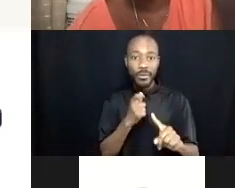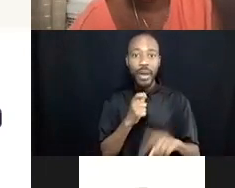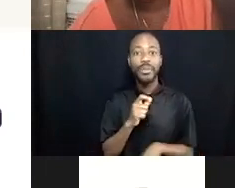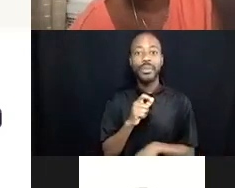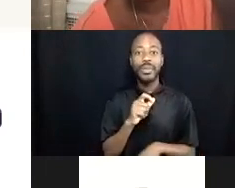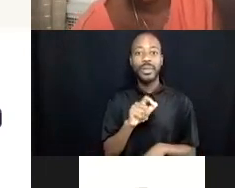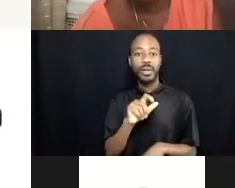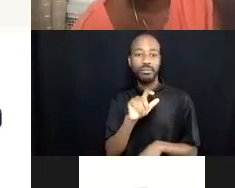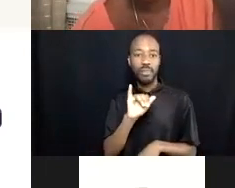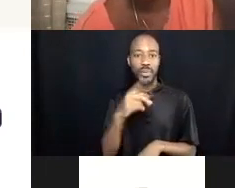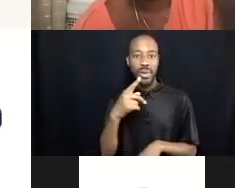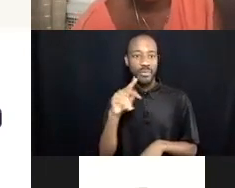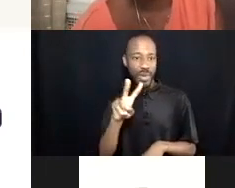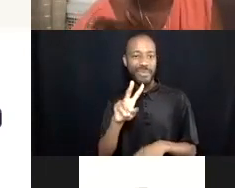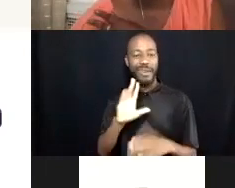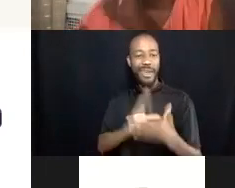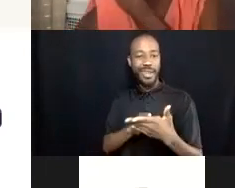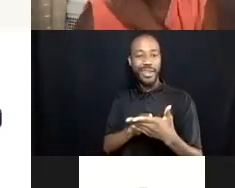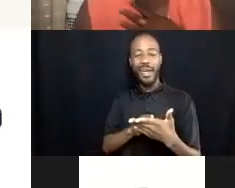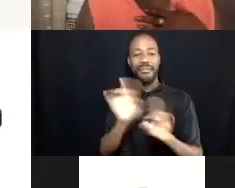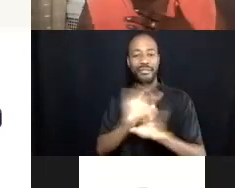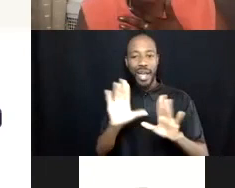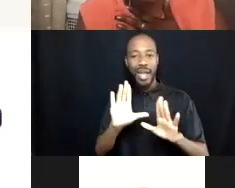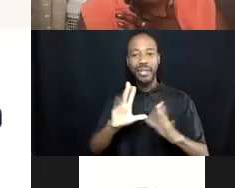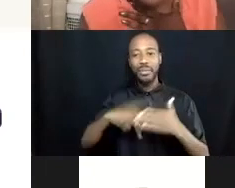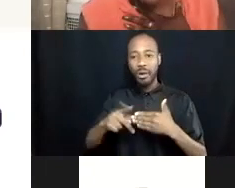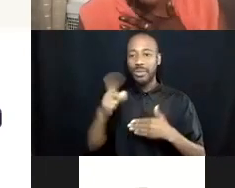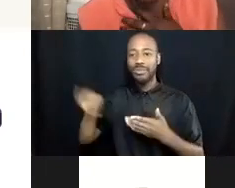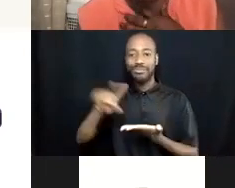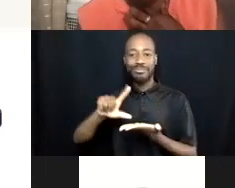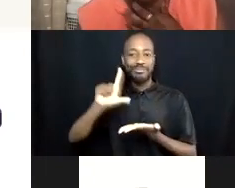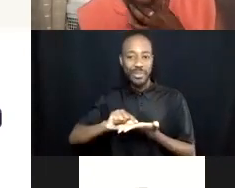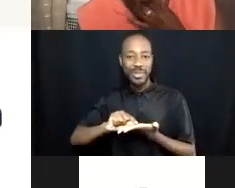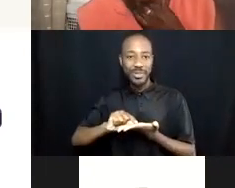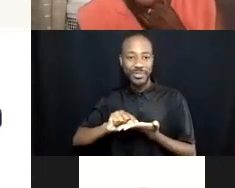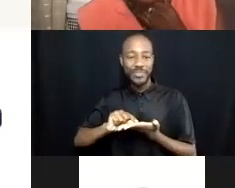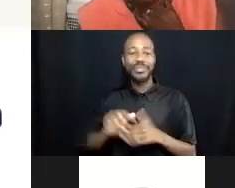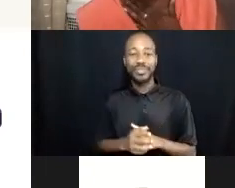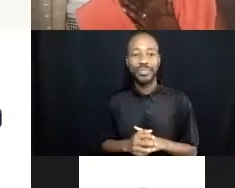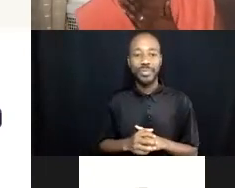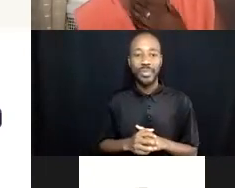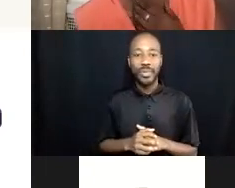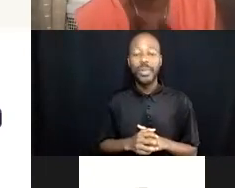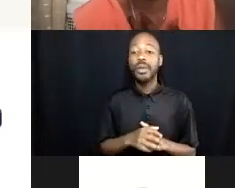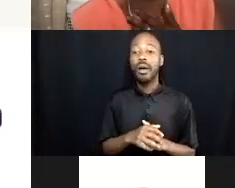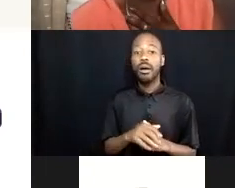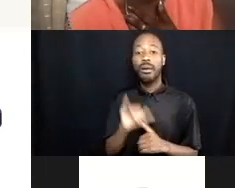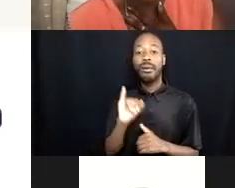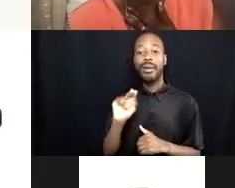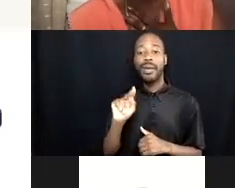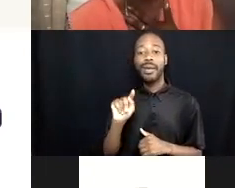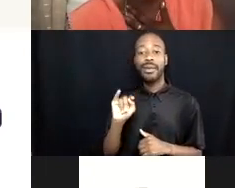of Anti-Violence Programs put out, or published, excuse me. So they define intimate partner